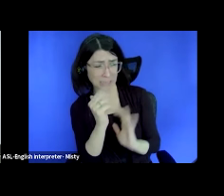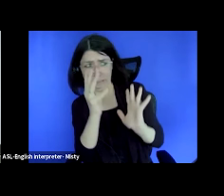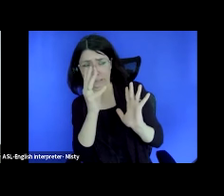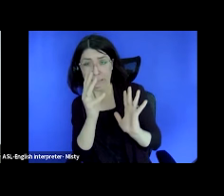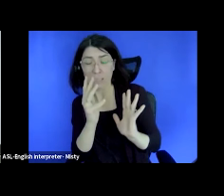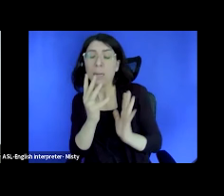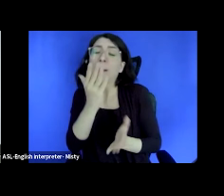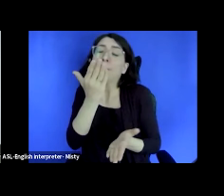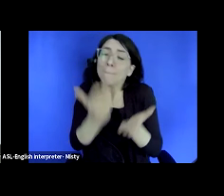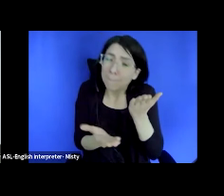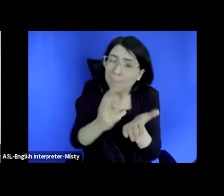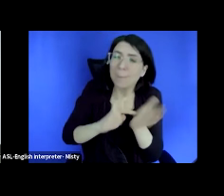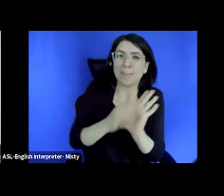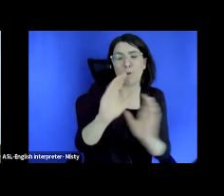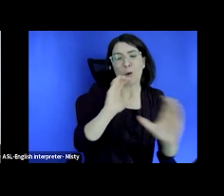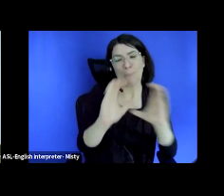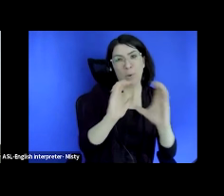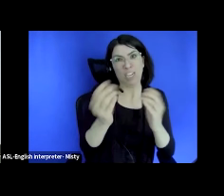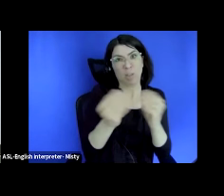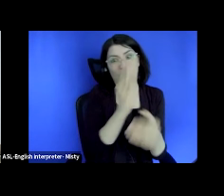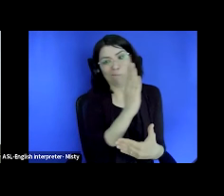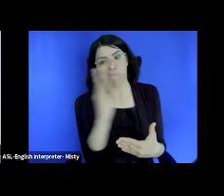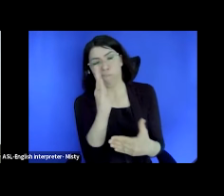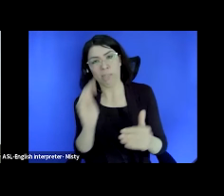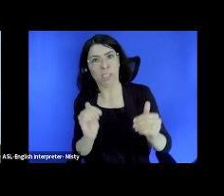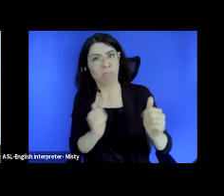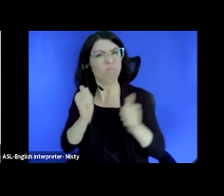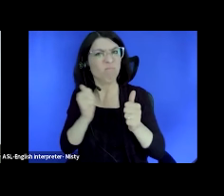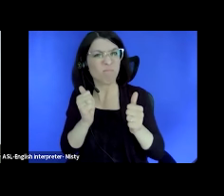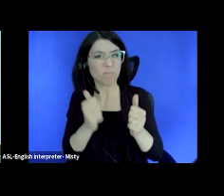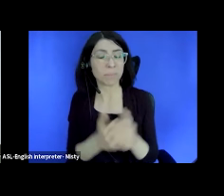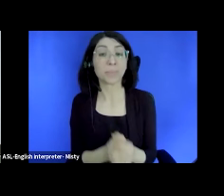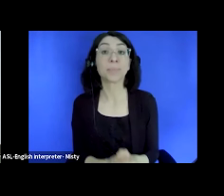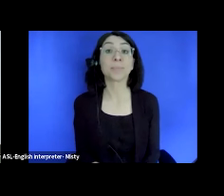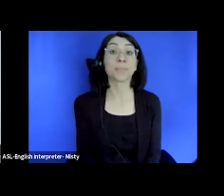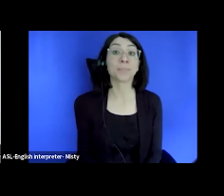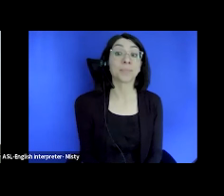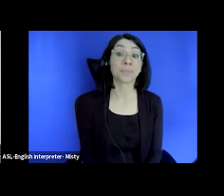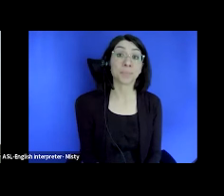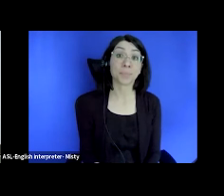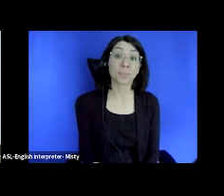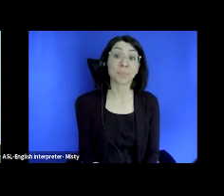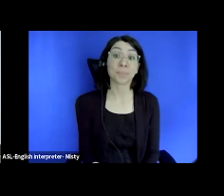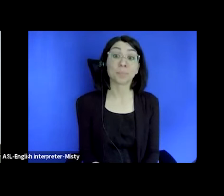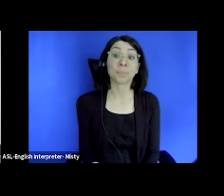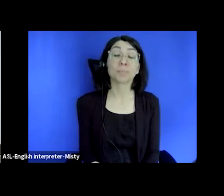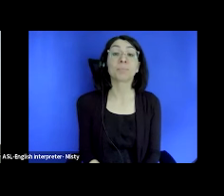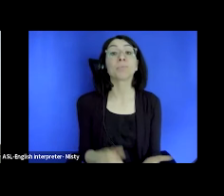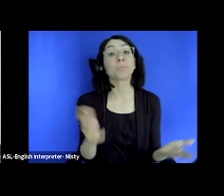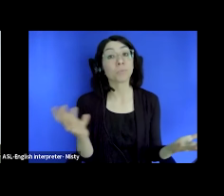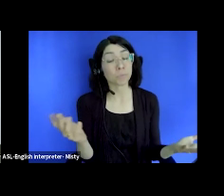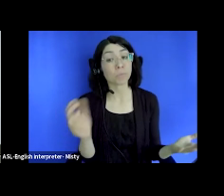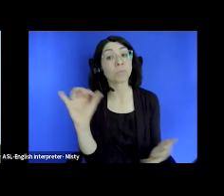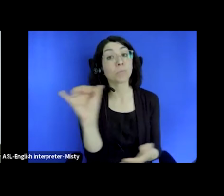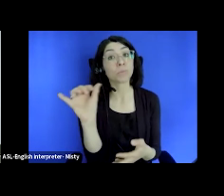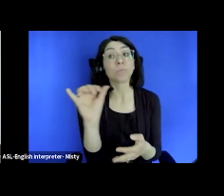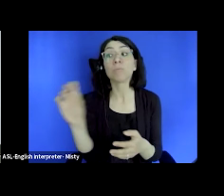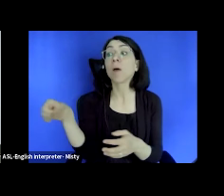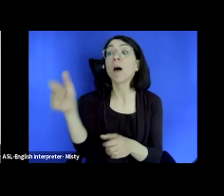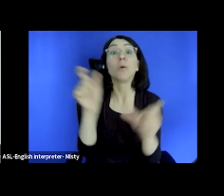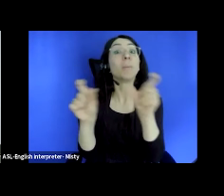aggressive style of communication. Okay. Another thing I'd like to remind you is that you're not responsible for the communication styles of